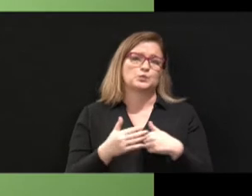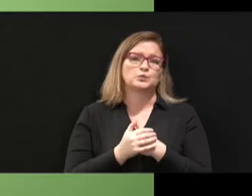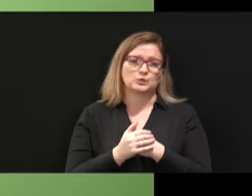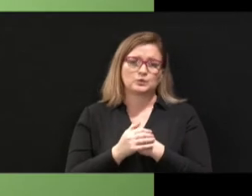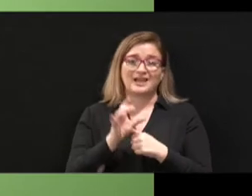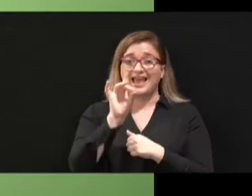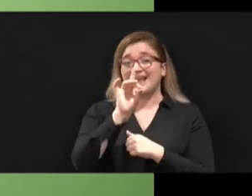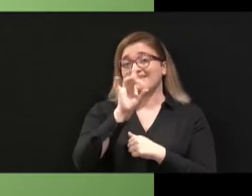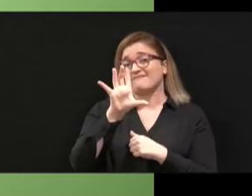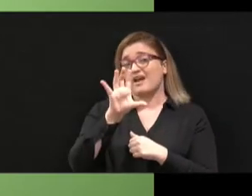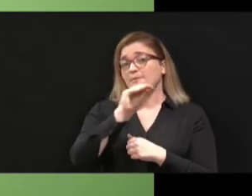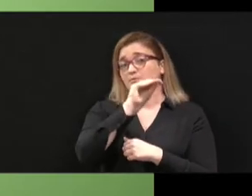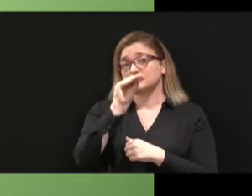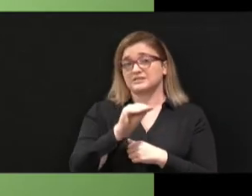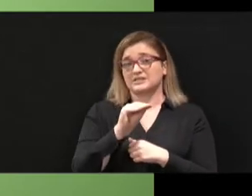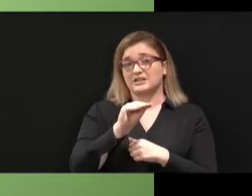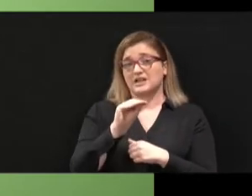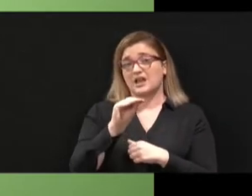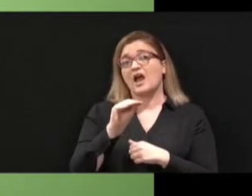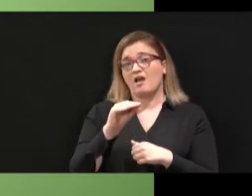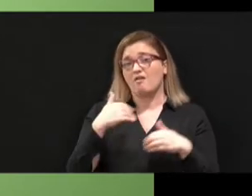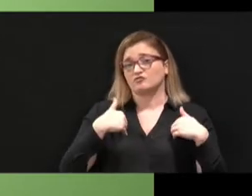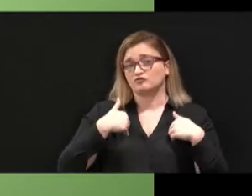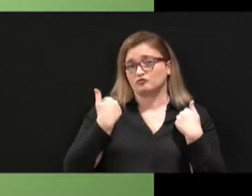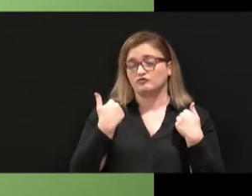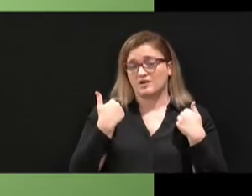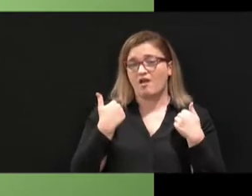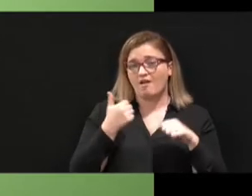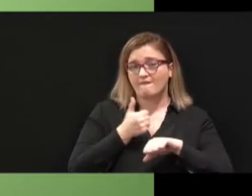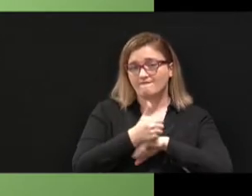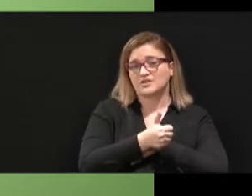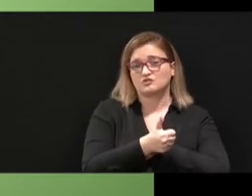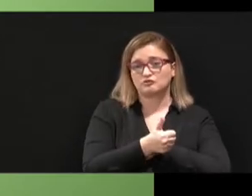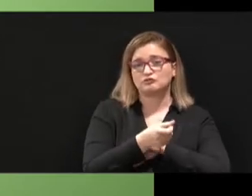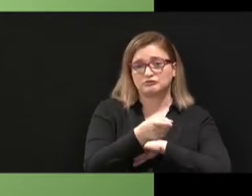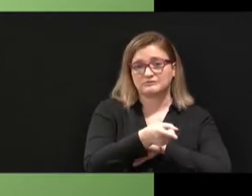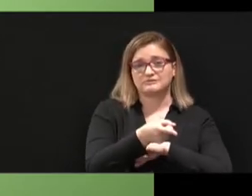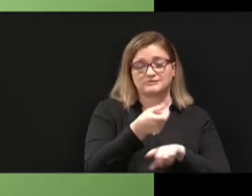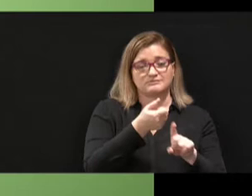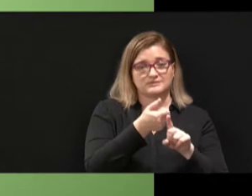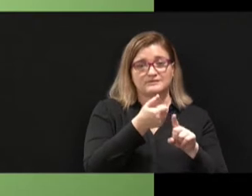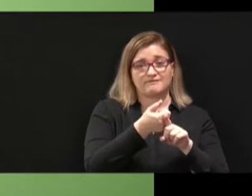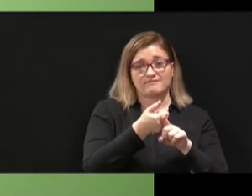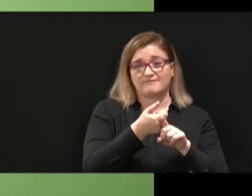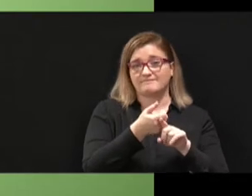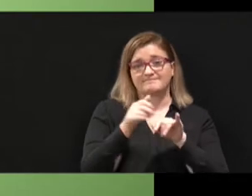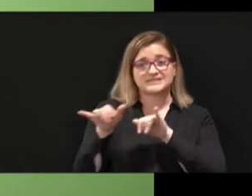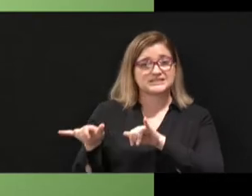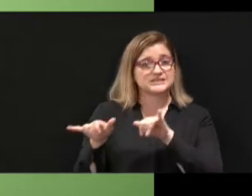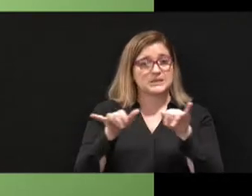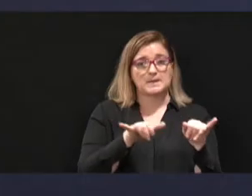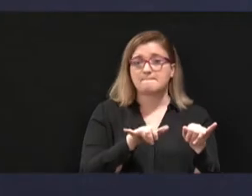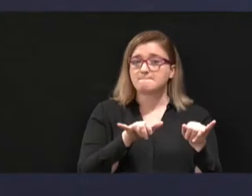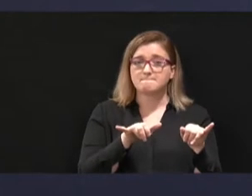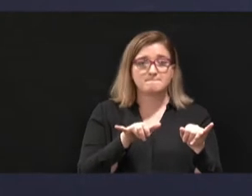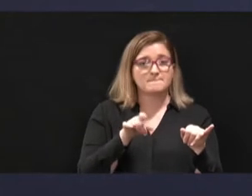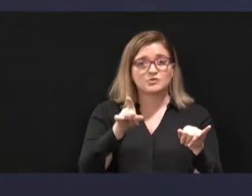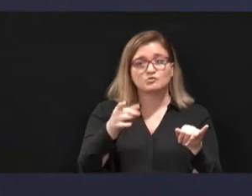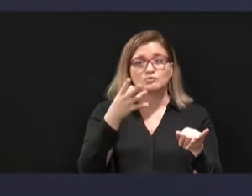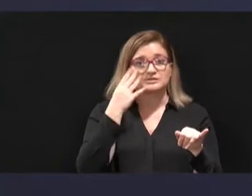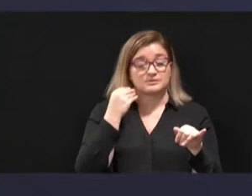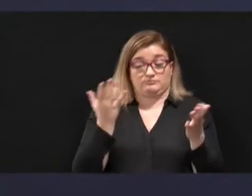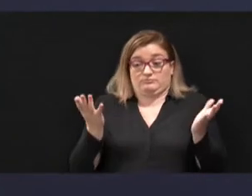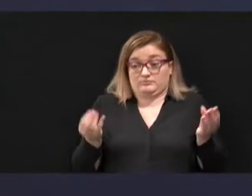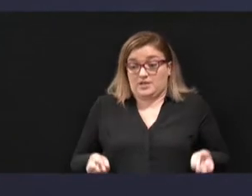85% of all juvenile offenders have reading problems. They're the ones like you who said, I just want to get out of